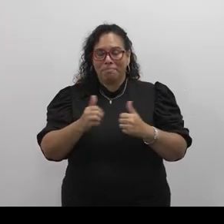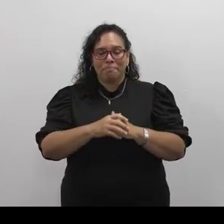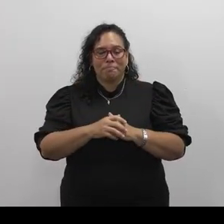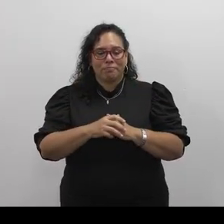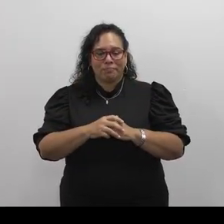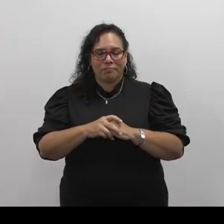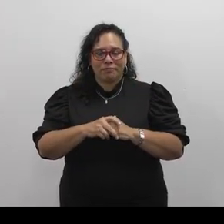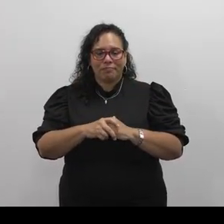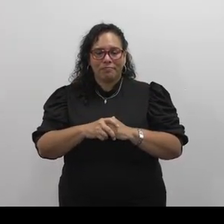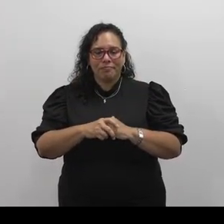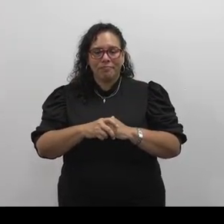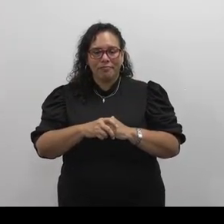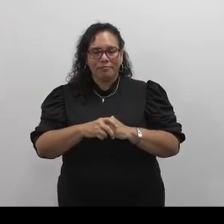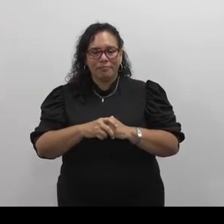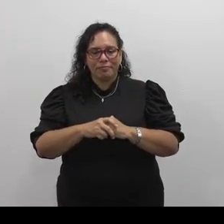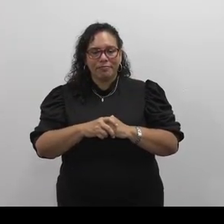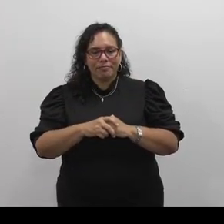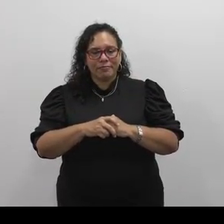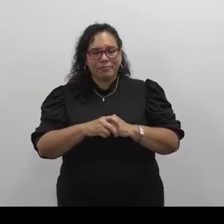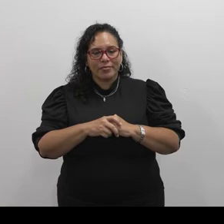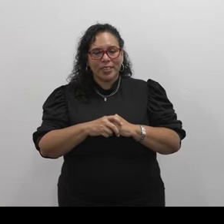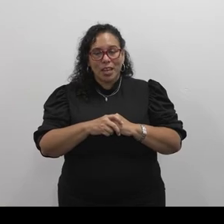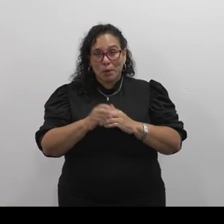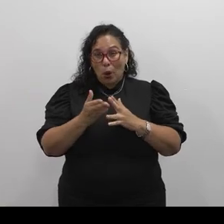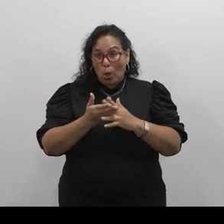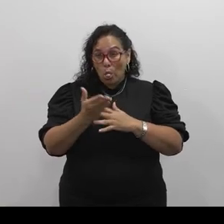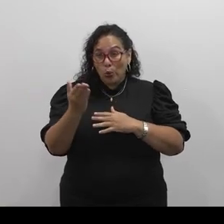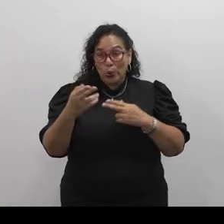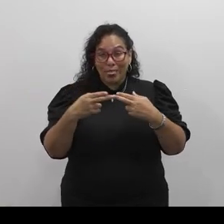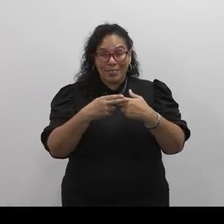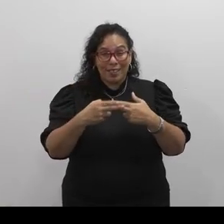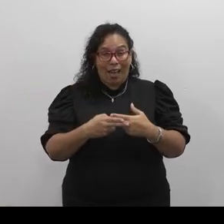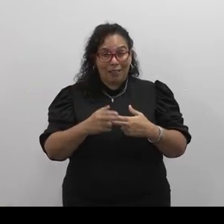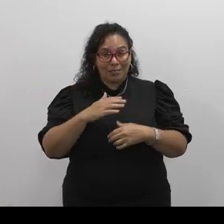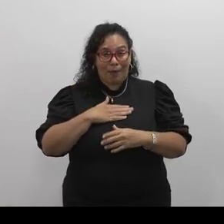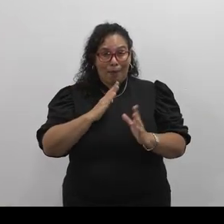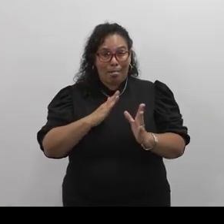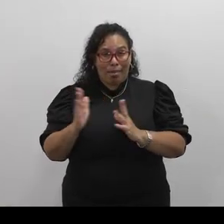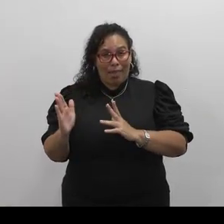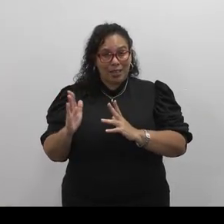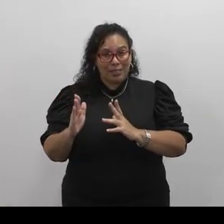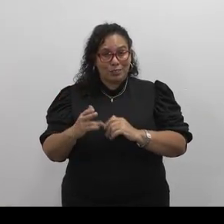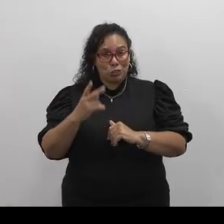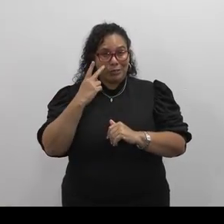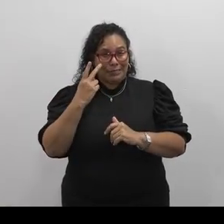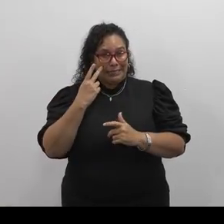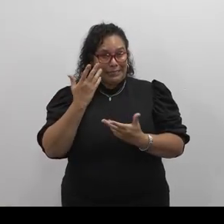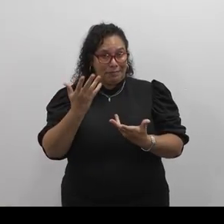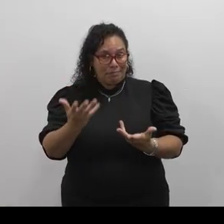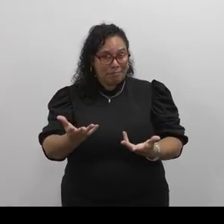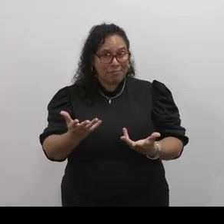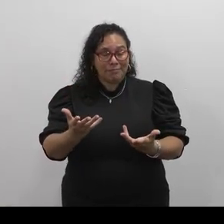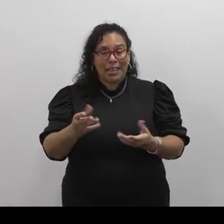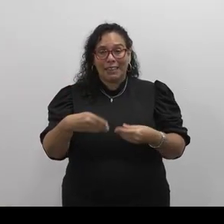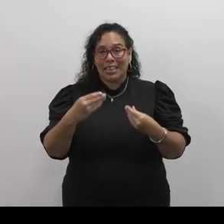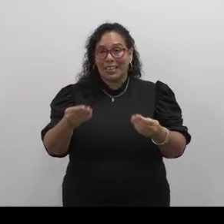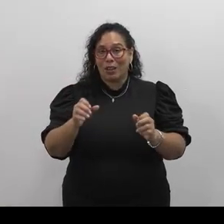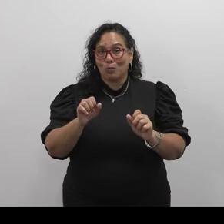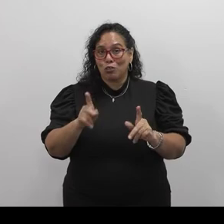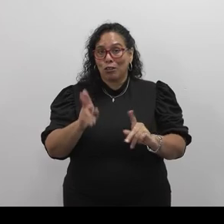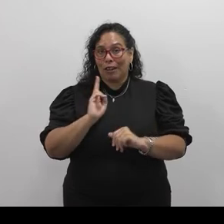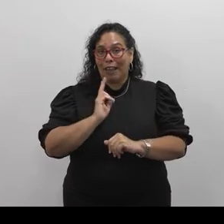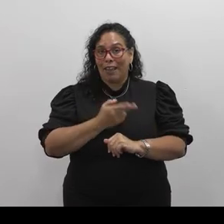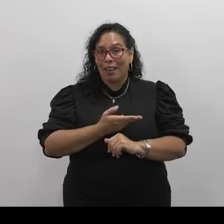in this district. So here's my plan. I'm gonna go through the slides just to acclimate you to what's there, and then give an opportunity for us